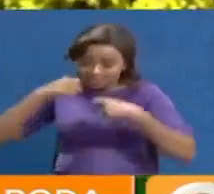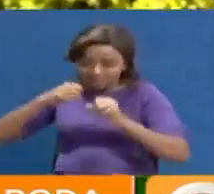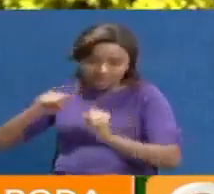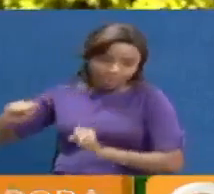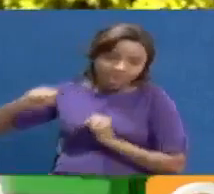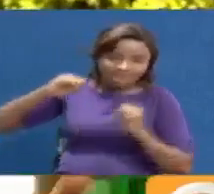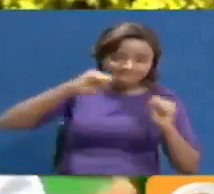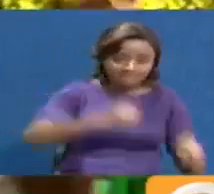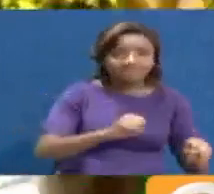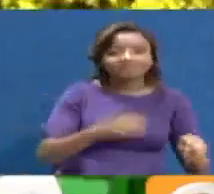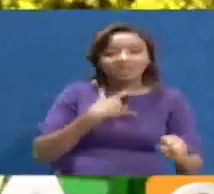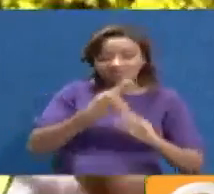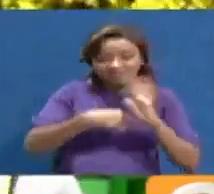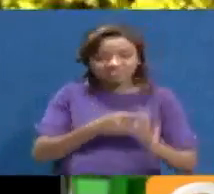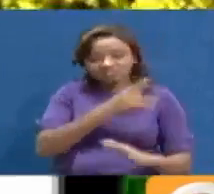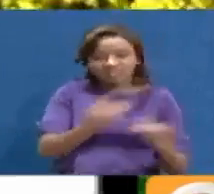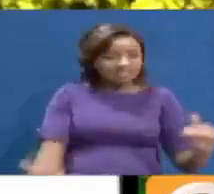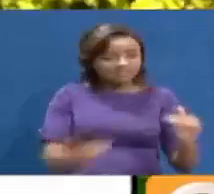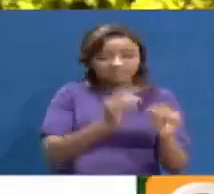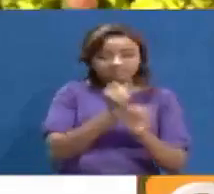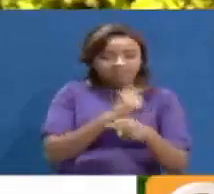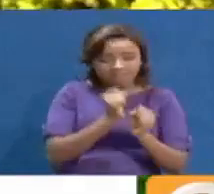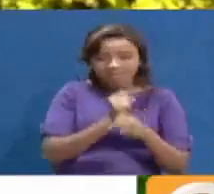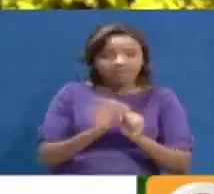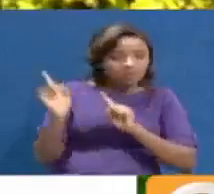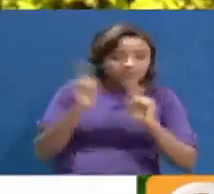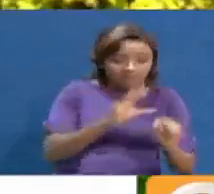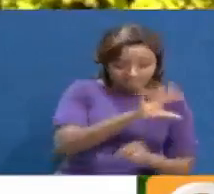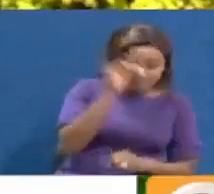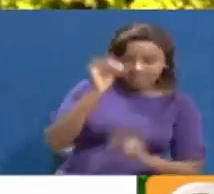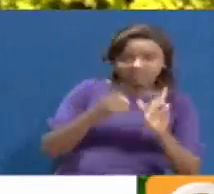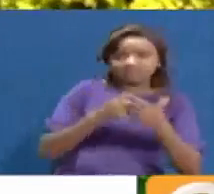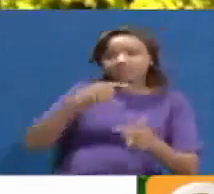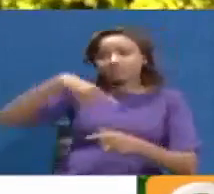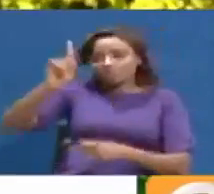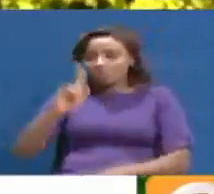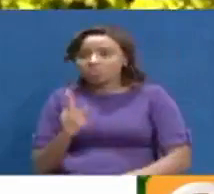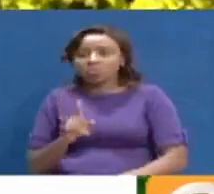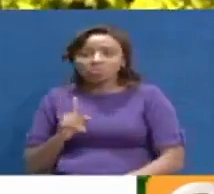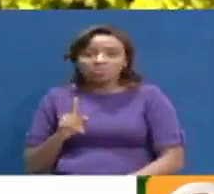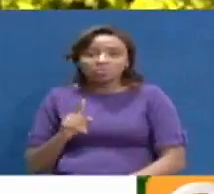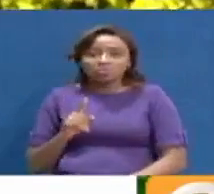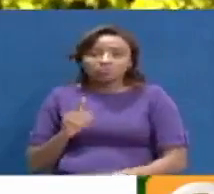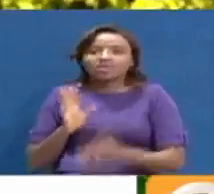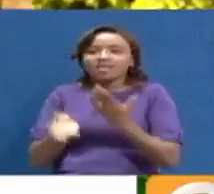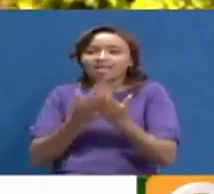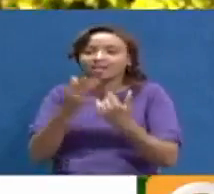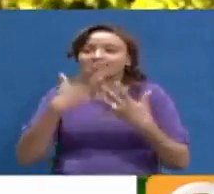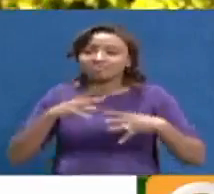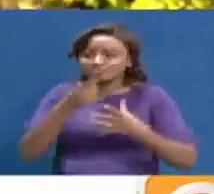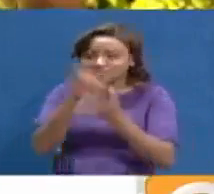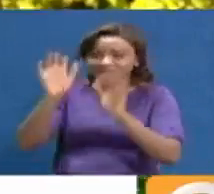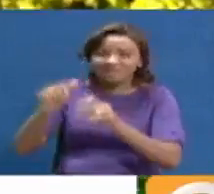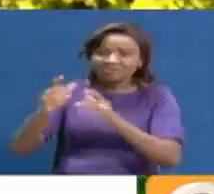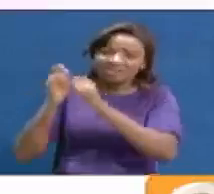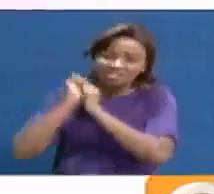hii machine ziko, siko kuhigi hapa kibadhi wanatengeneza. Tutakuwa tunakuja, tunashukua, tunaenda, tunapumuzisha wazazi wetu kubeba